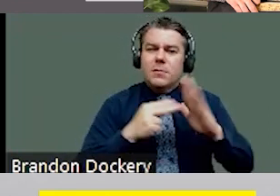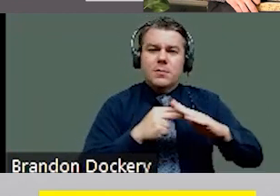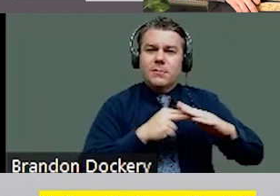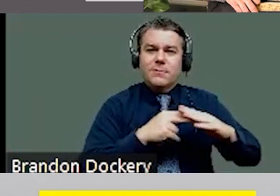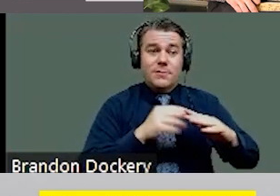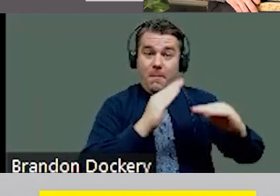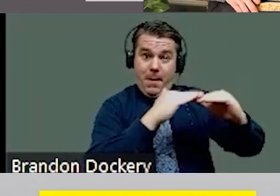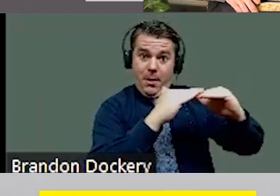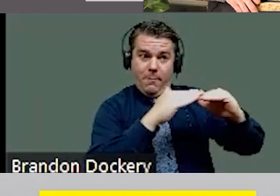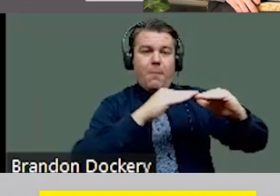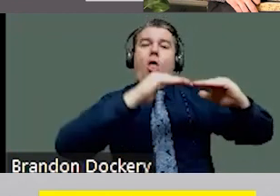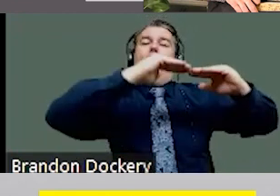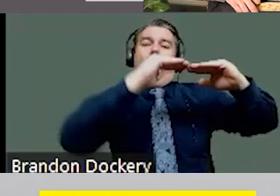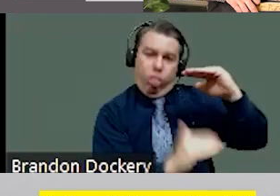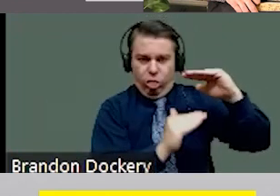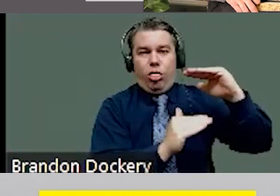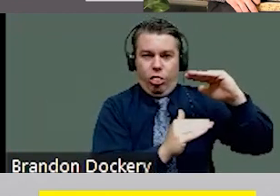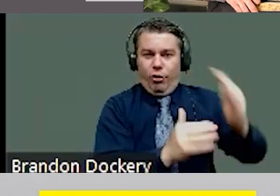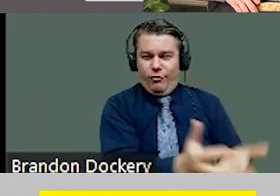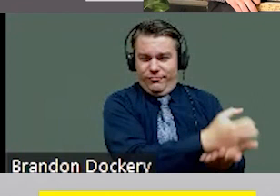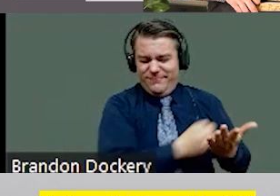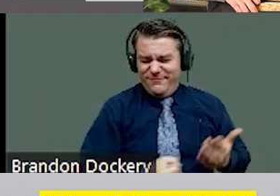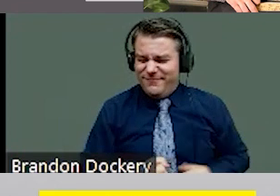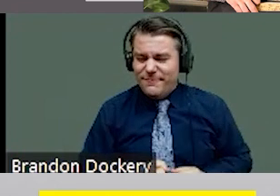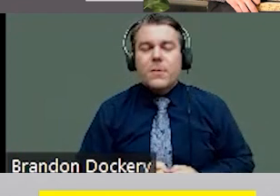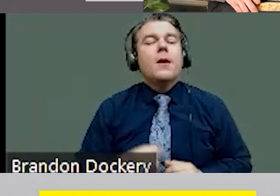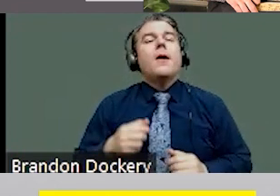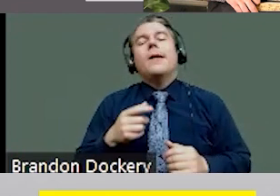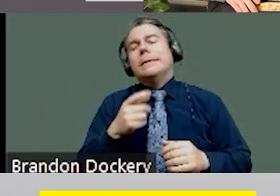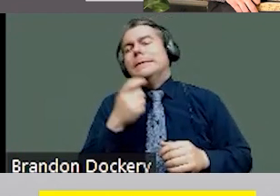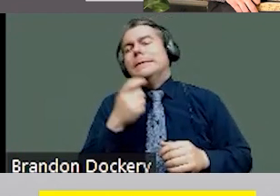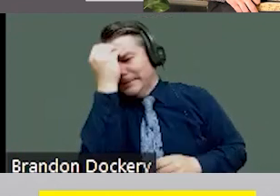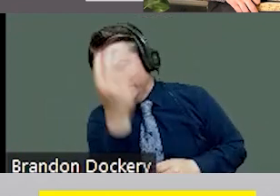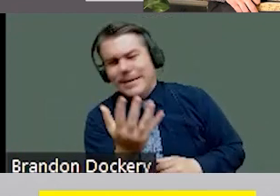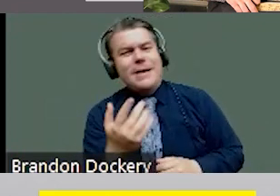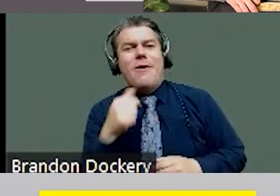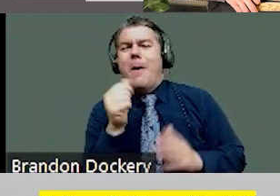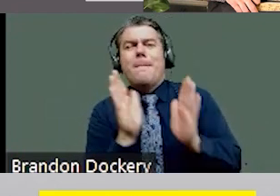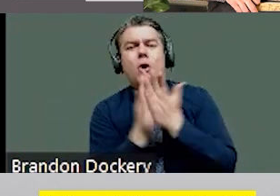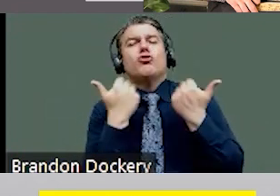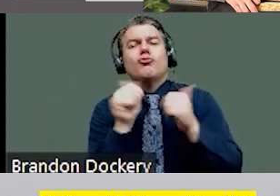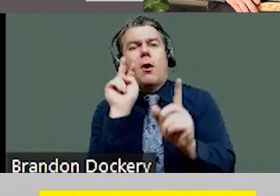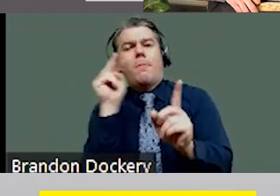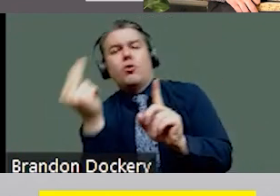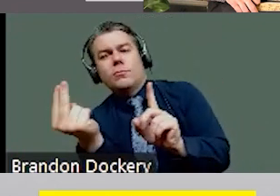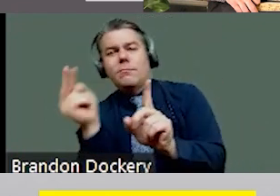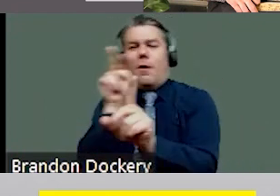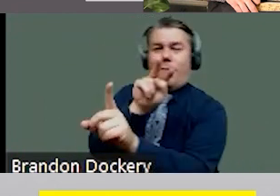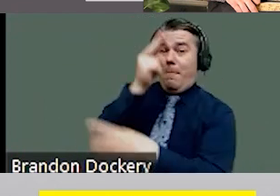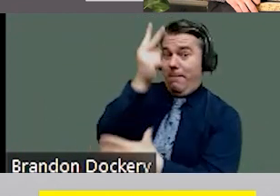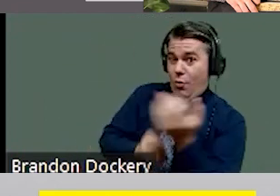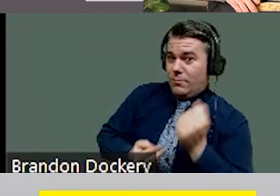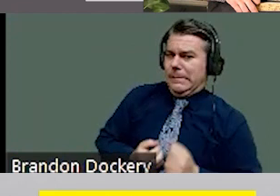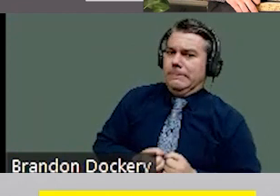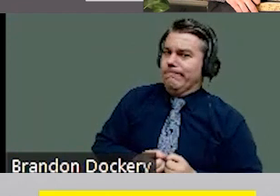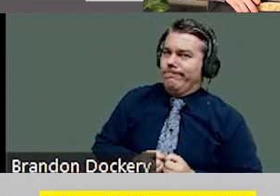some. I guess I should also say this isn't a book that tries to look at both sides. And what I mean by that